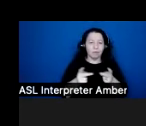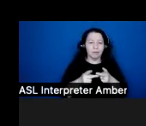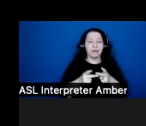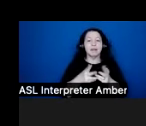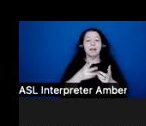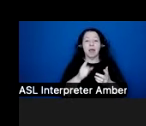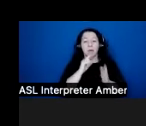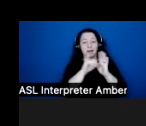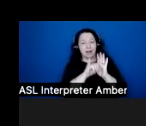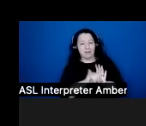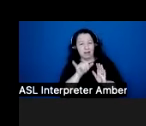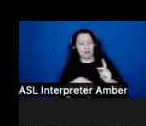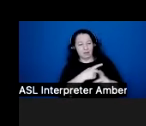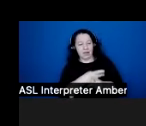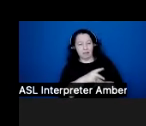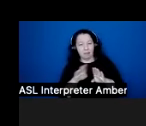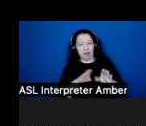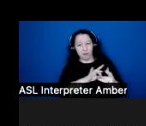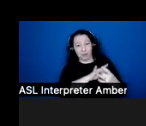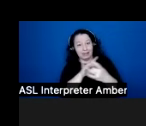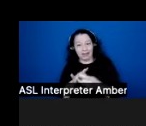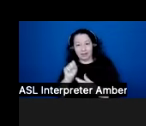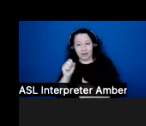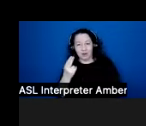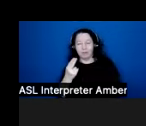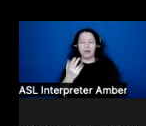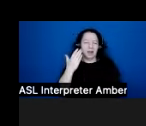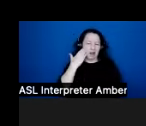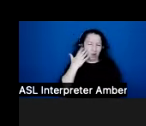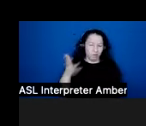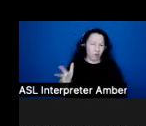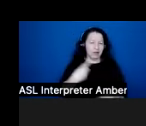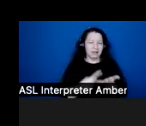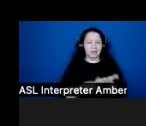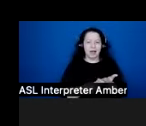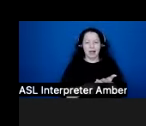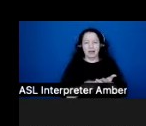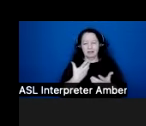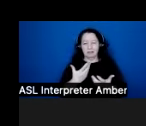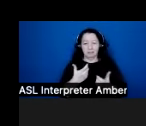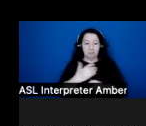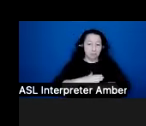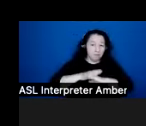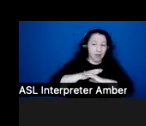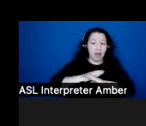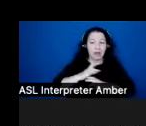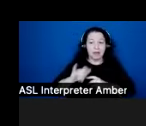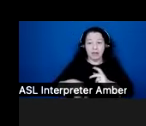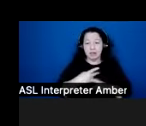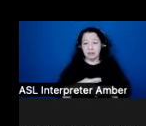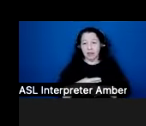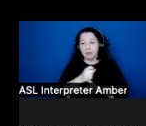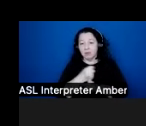sexual harassment, right? I know folks, we've talked a little bit about like proactive, preventative. So part of that educating, right, could be